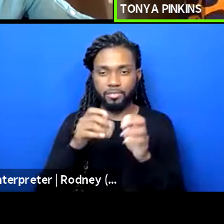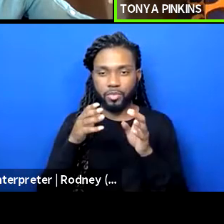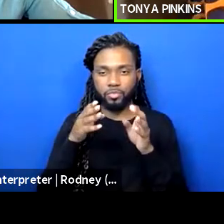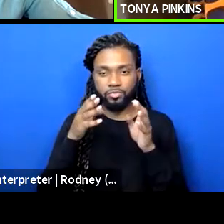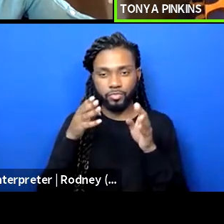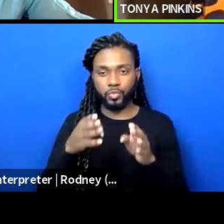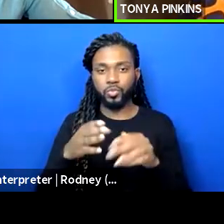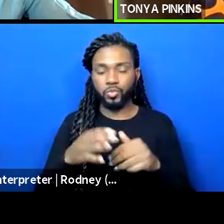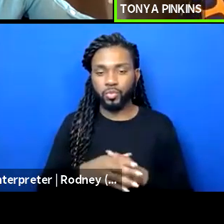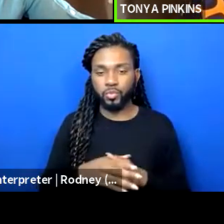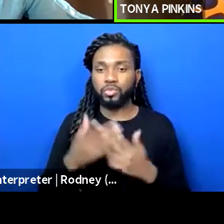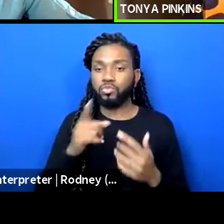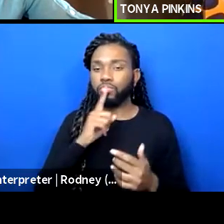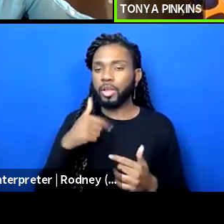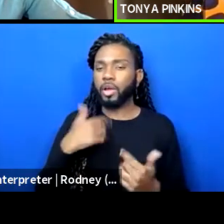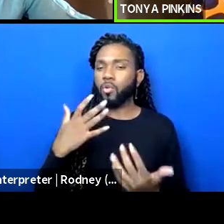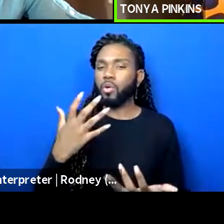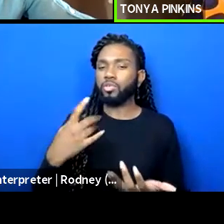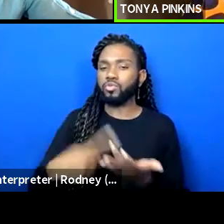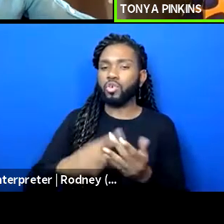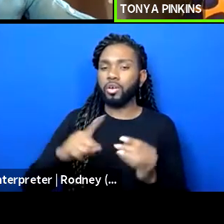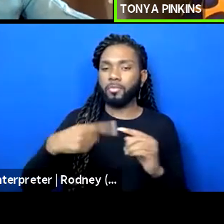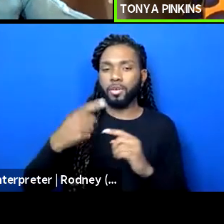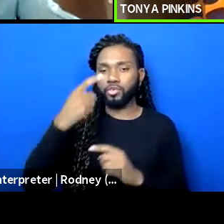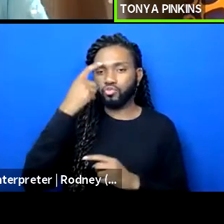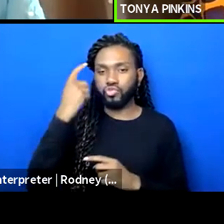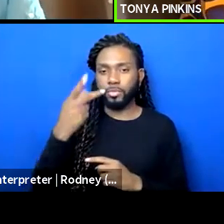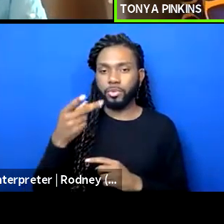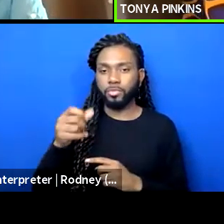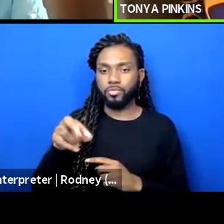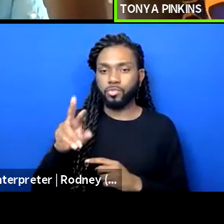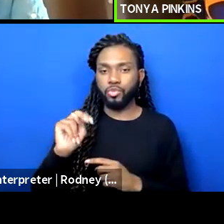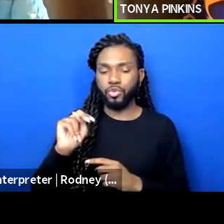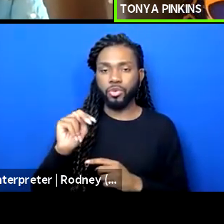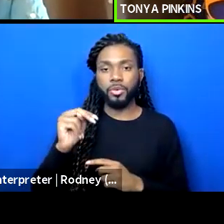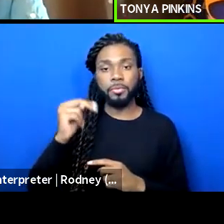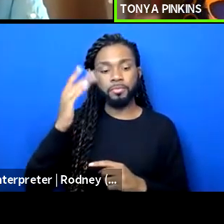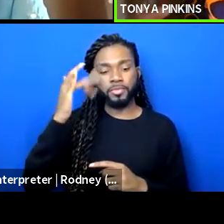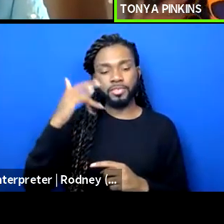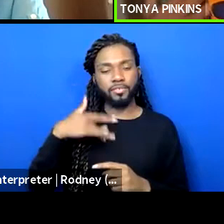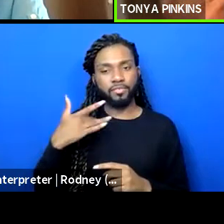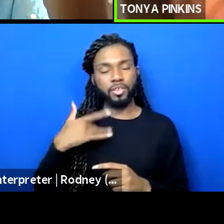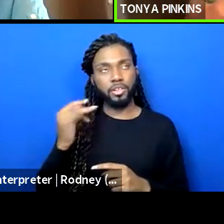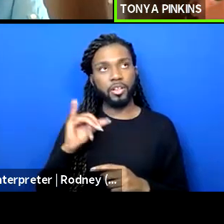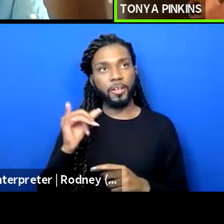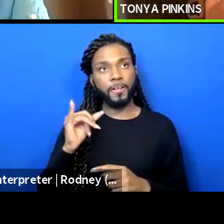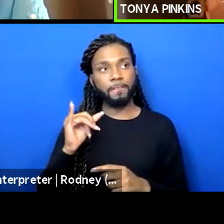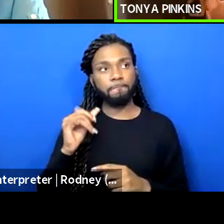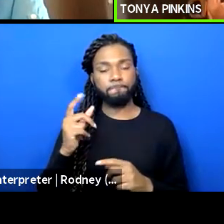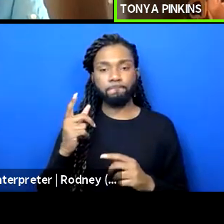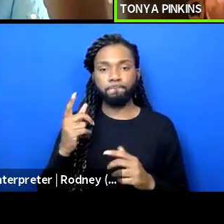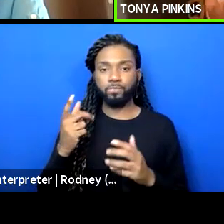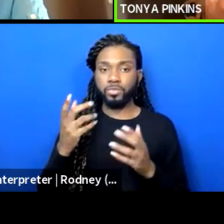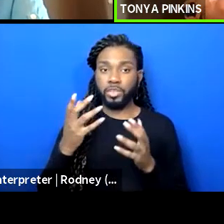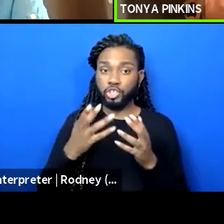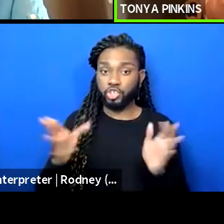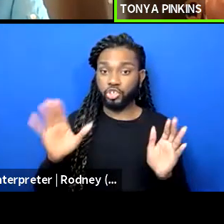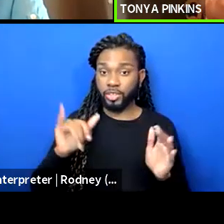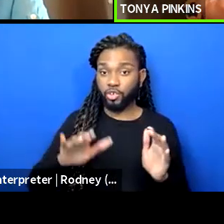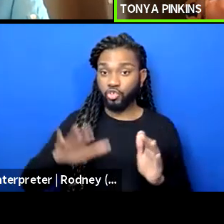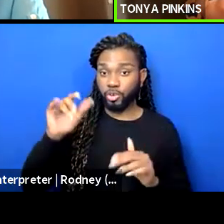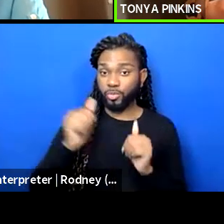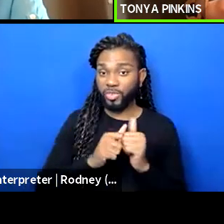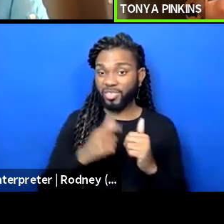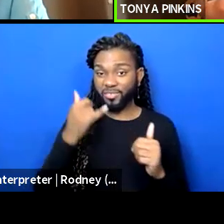want to talk about trauma porn because I feel like, you know, the generation that grew up with these